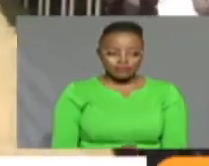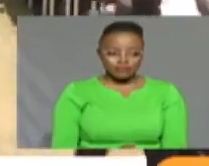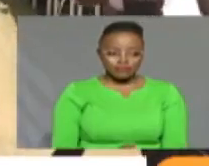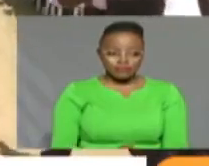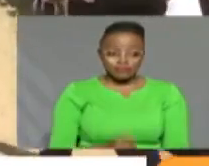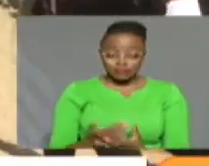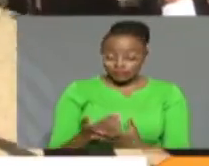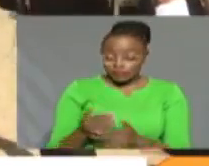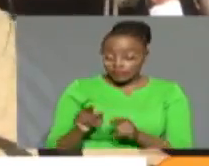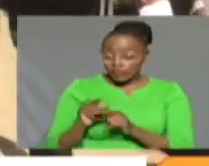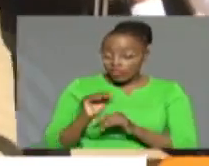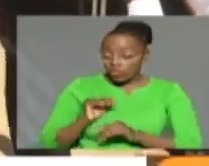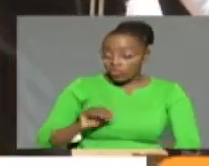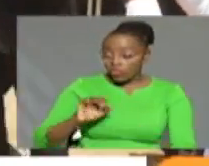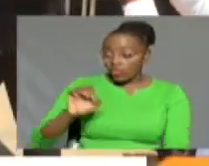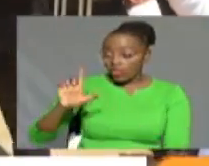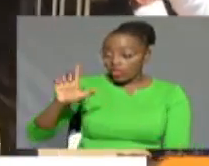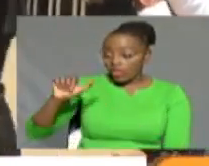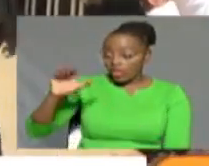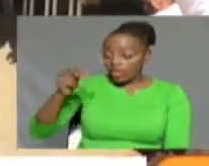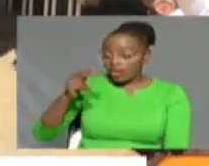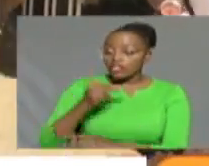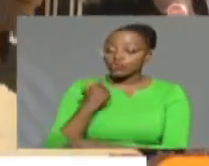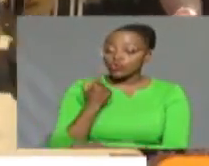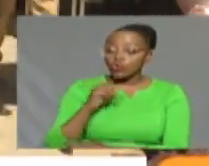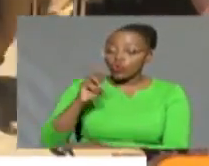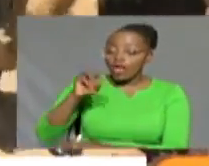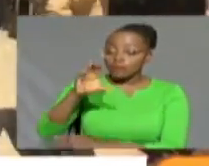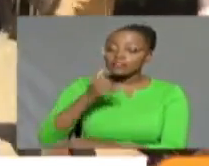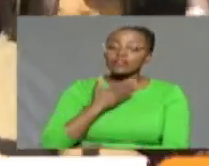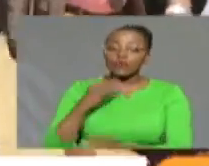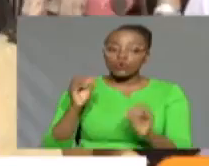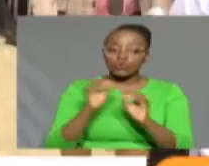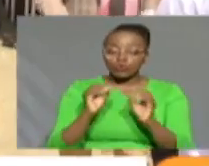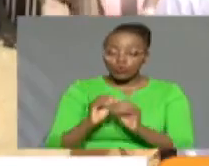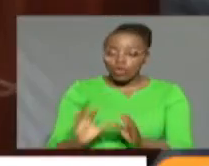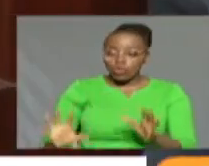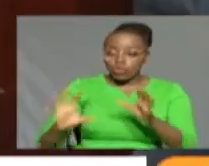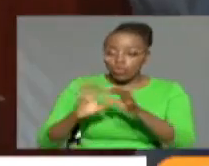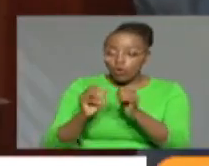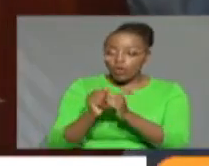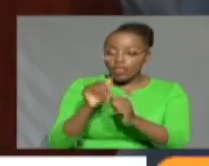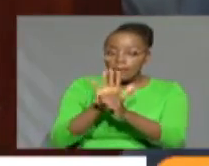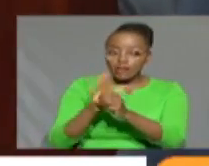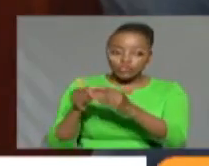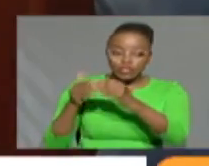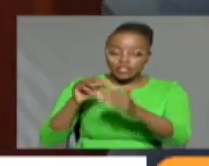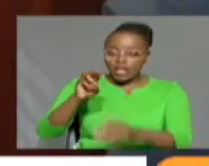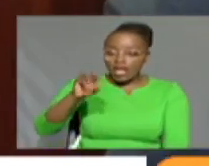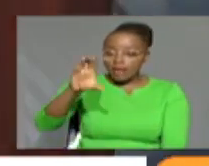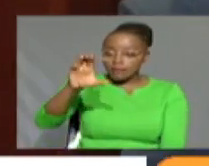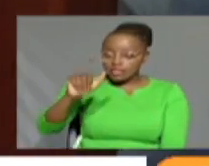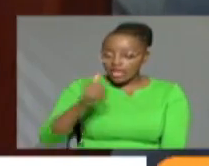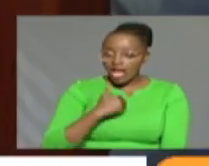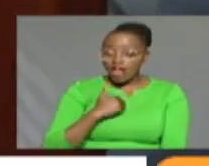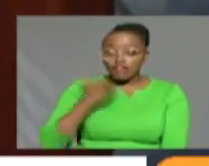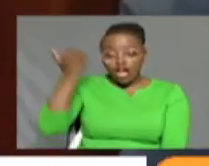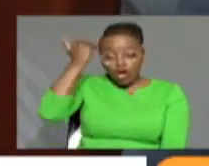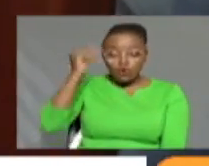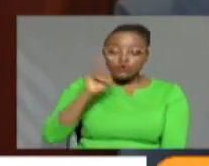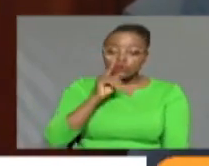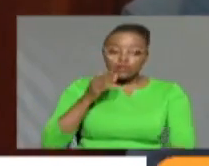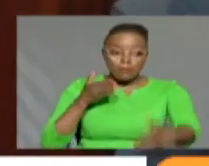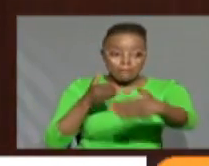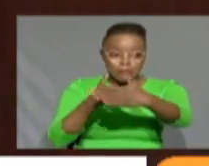It is a reprieve for Elachi, who was unwanted by a group of MCAs allied to Majority Leader Abdi Guyo. The MCAs wielding a court order barring Elachi